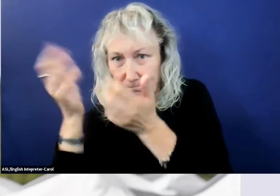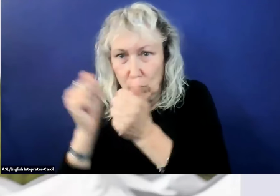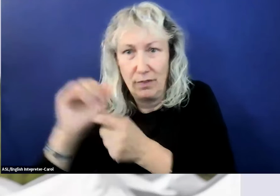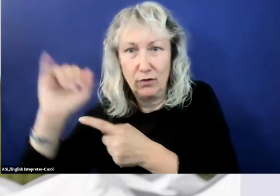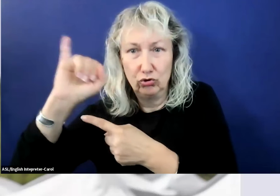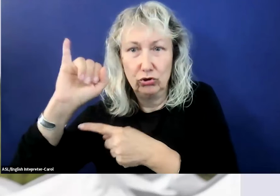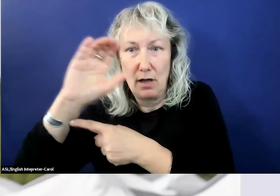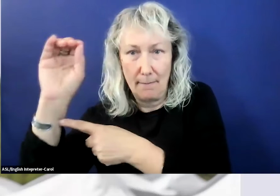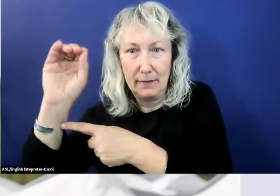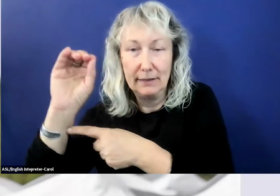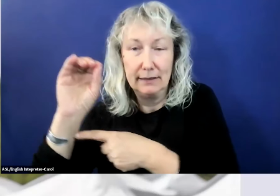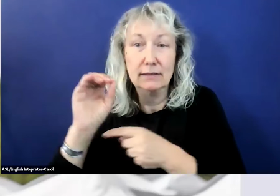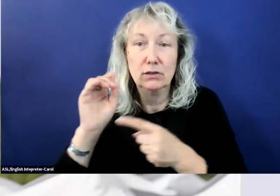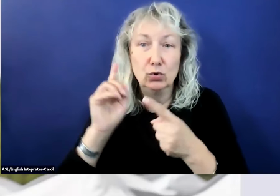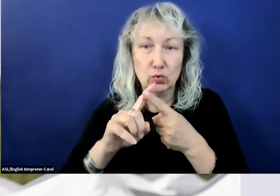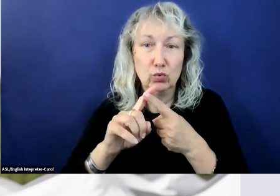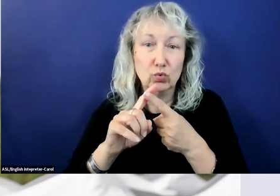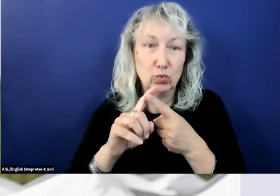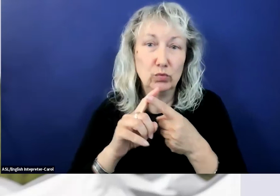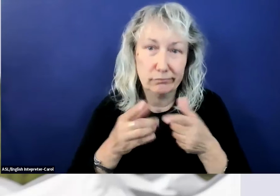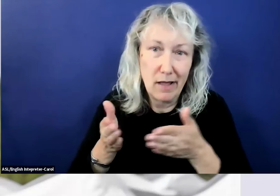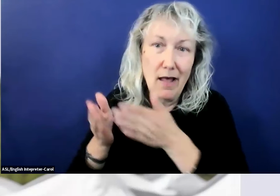the overrides if they're early fills.